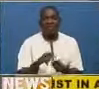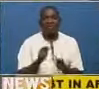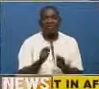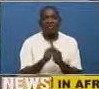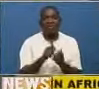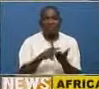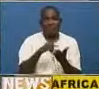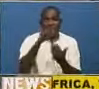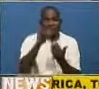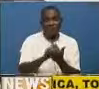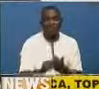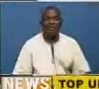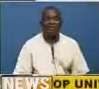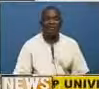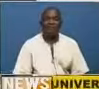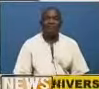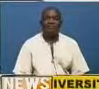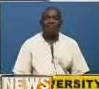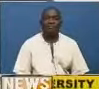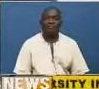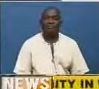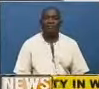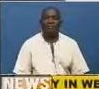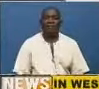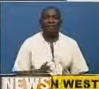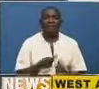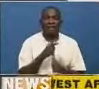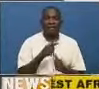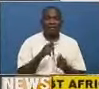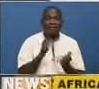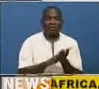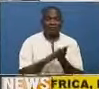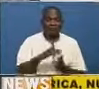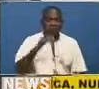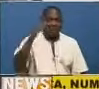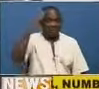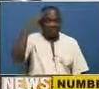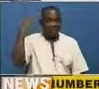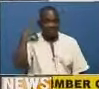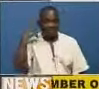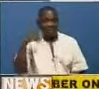this initiative. The first one went to the headmistress, now to the teachers.